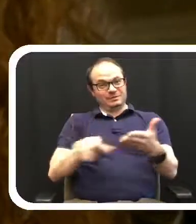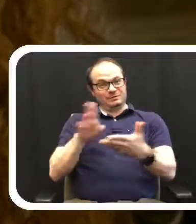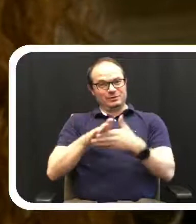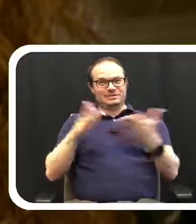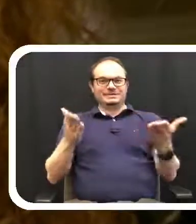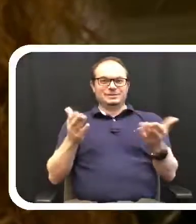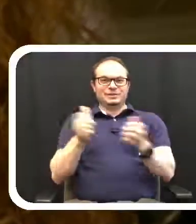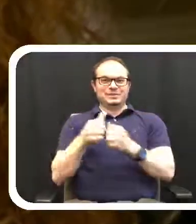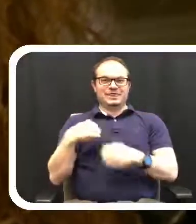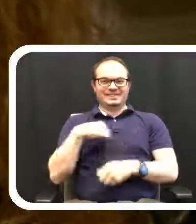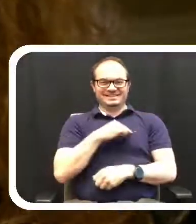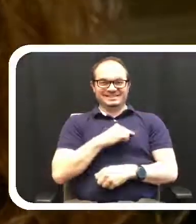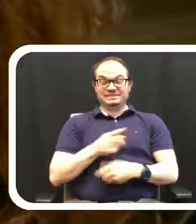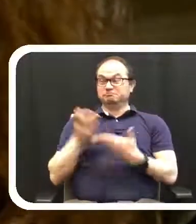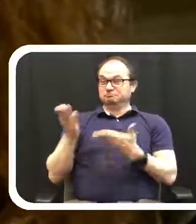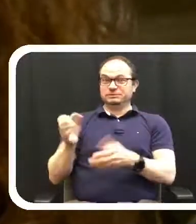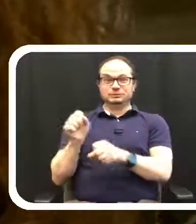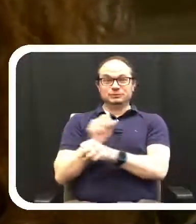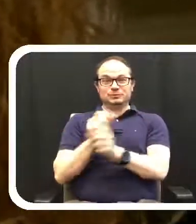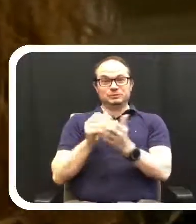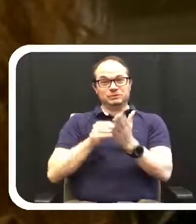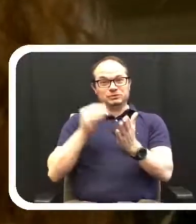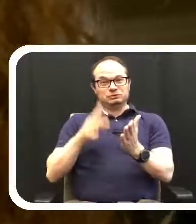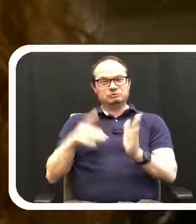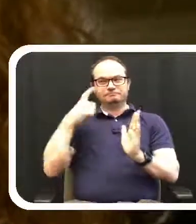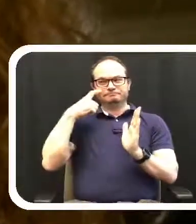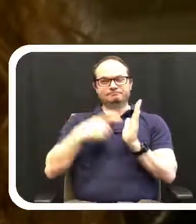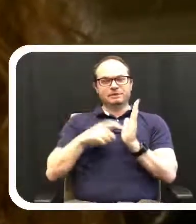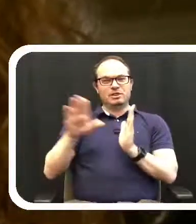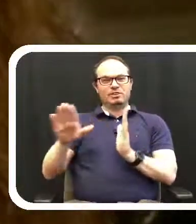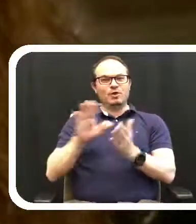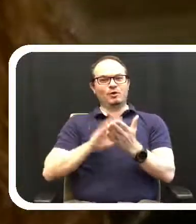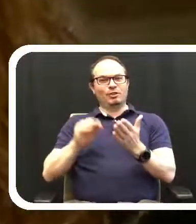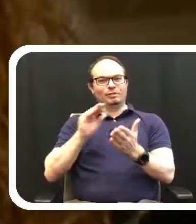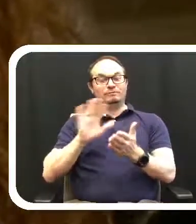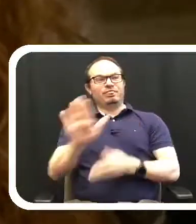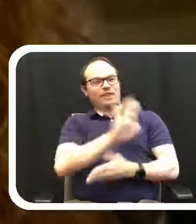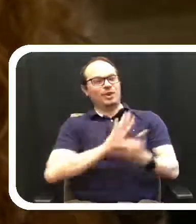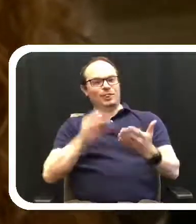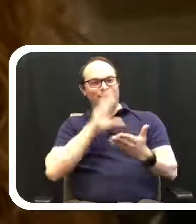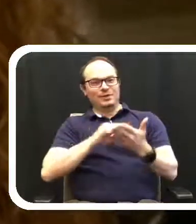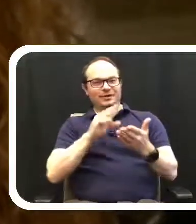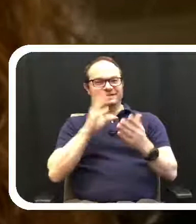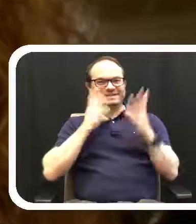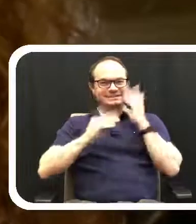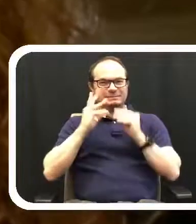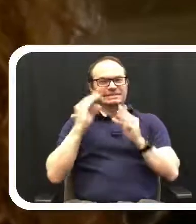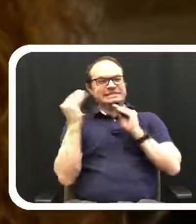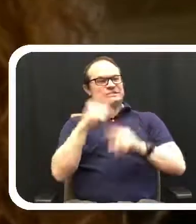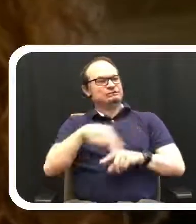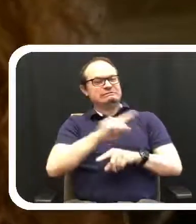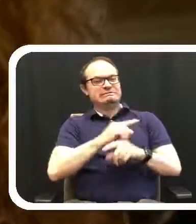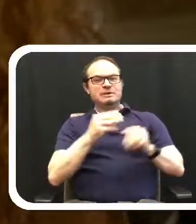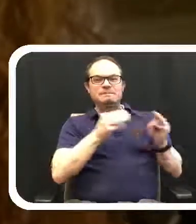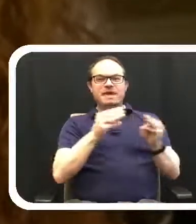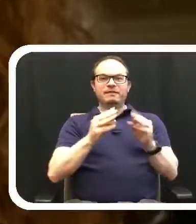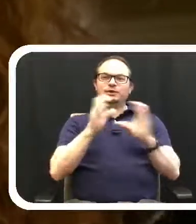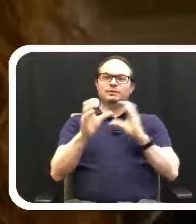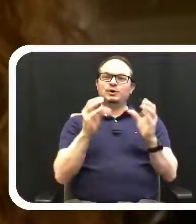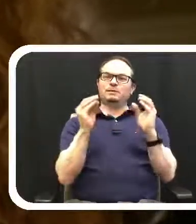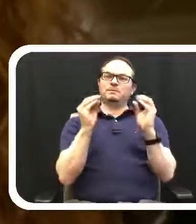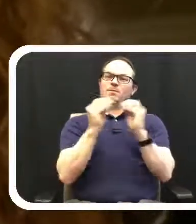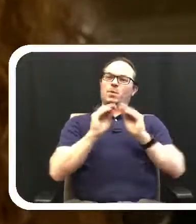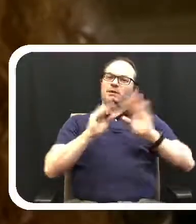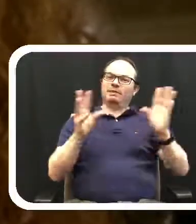here, and she works with students to acknowledge their learning experience while teaching them methods to communicate more clearly and